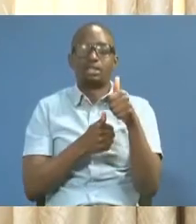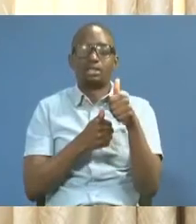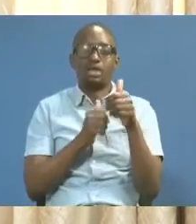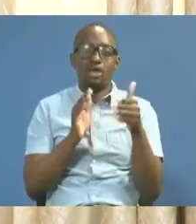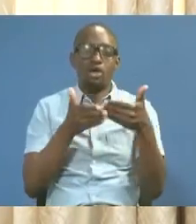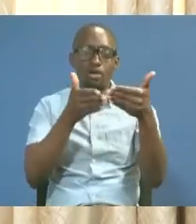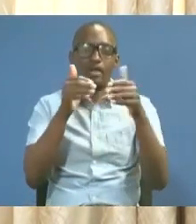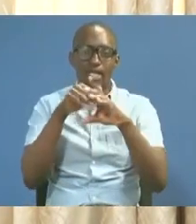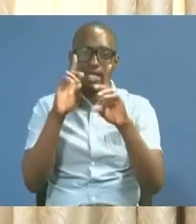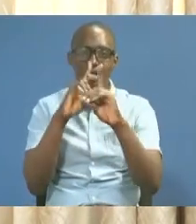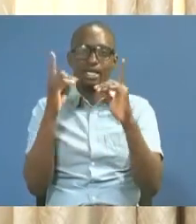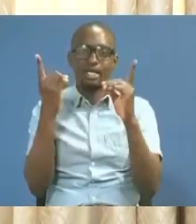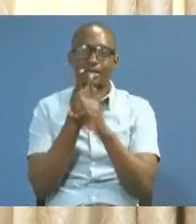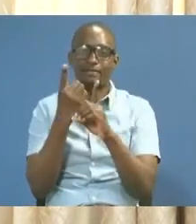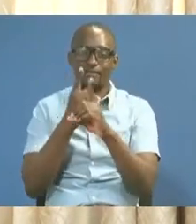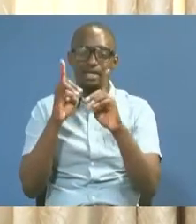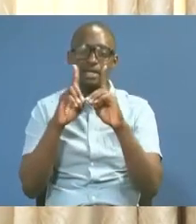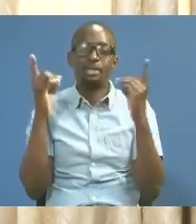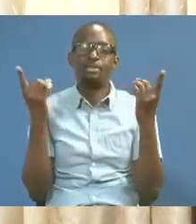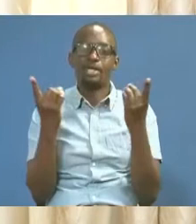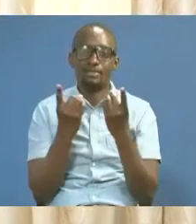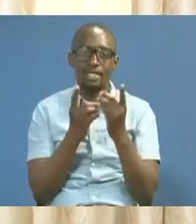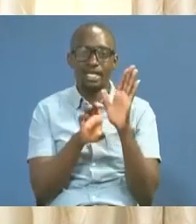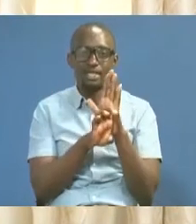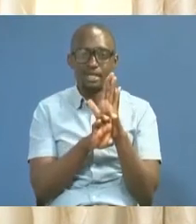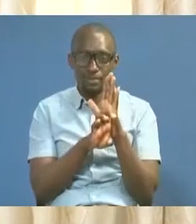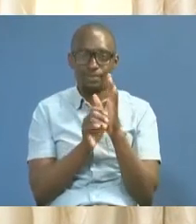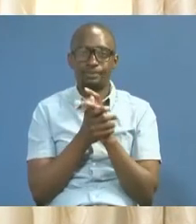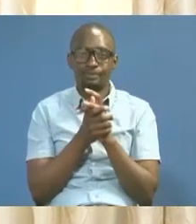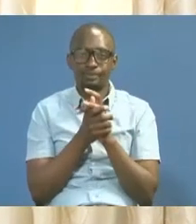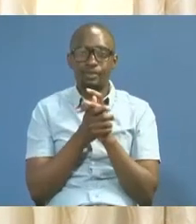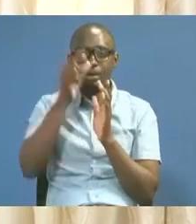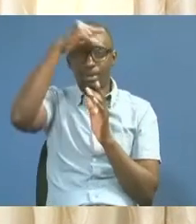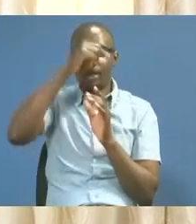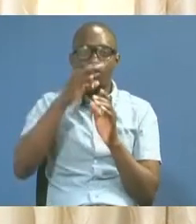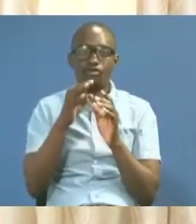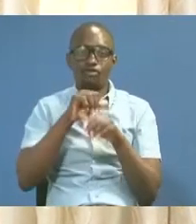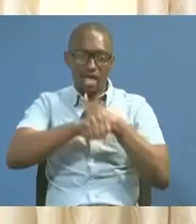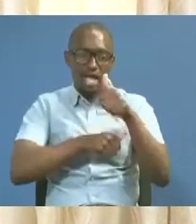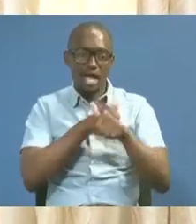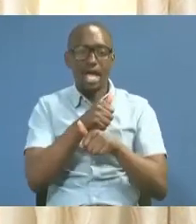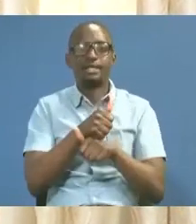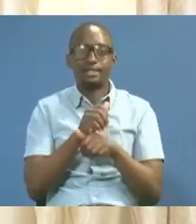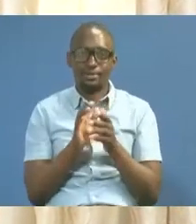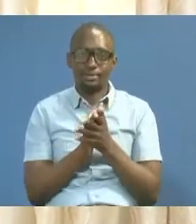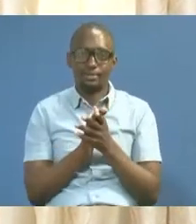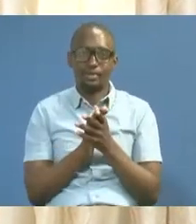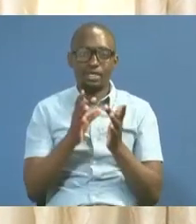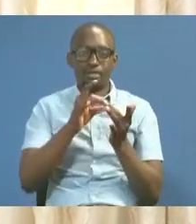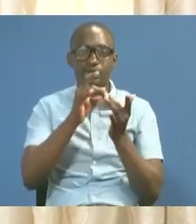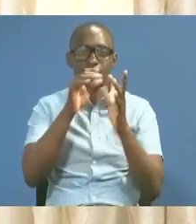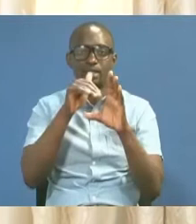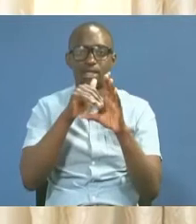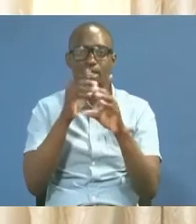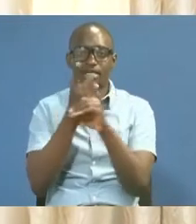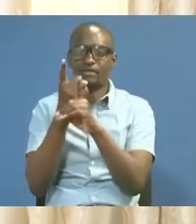in those different departments. For example, we have a Bachelor of Arts degree that specializes